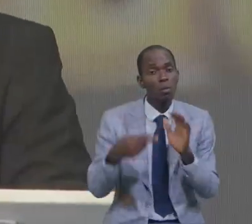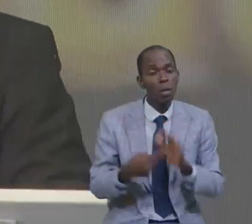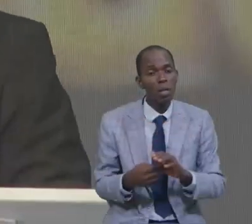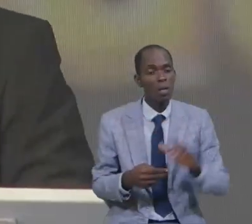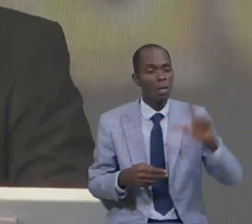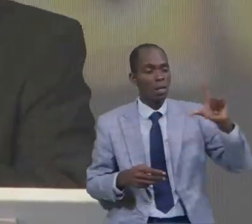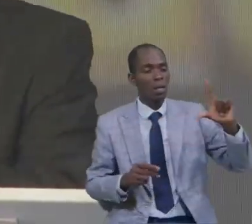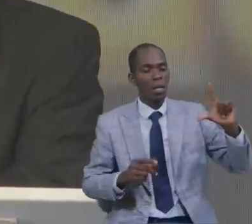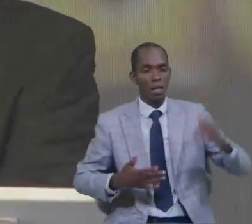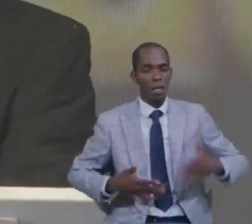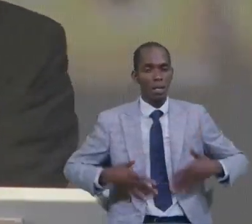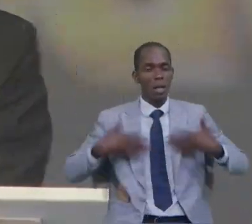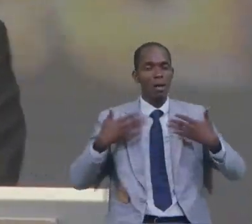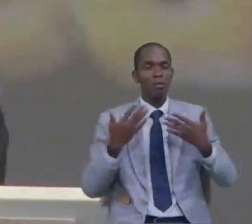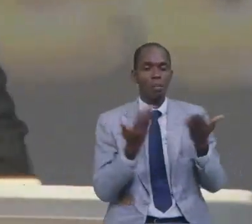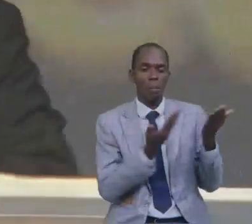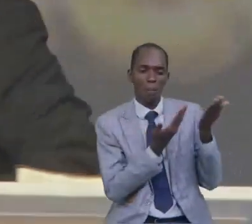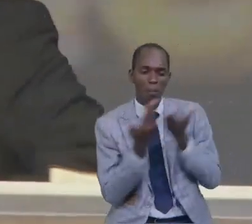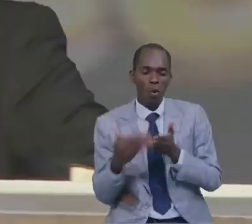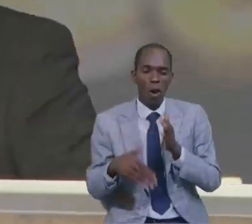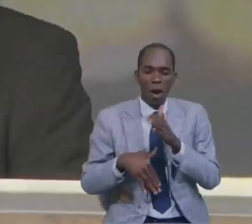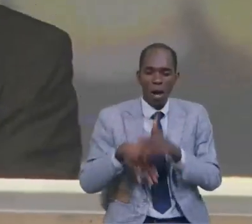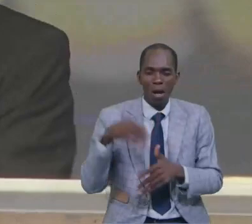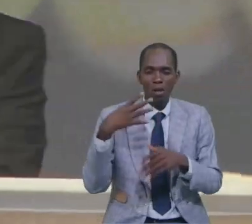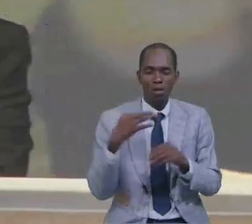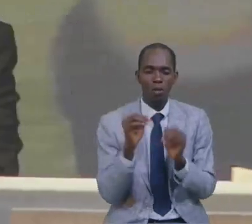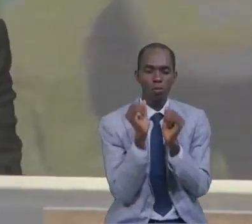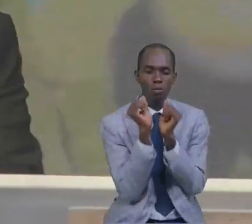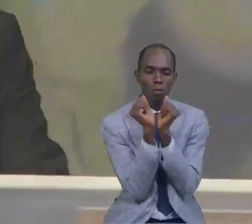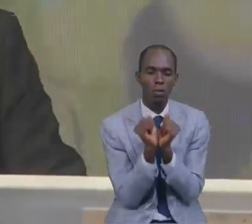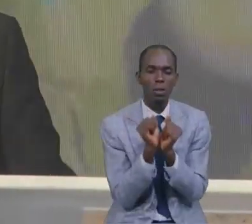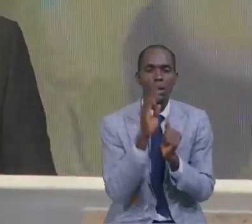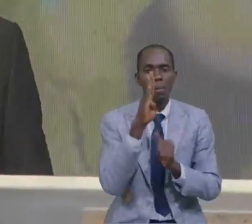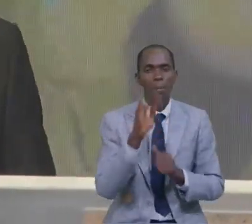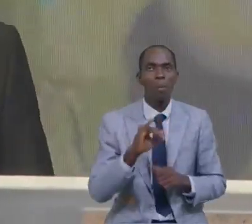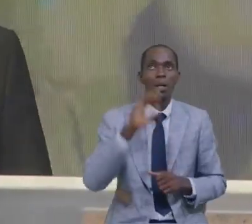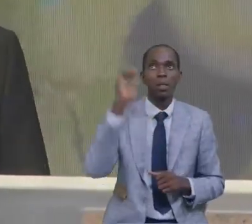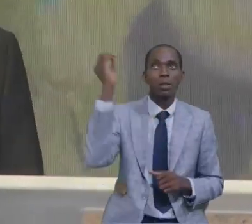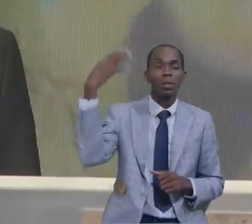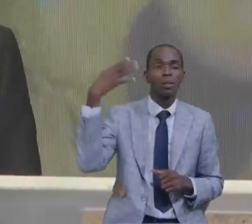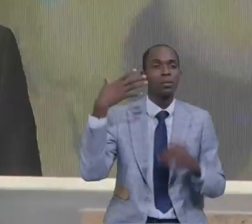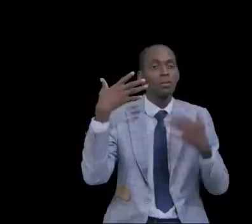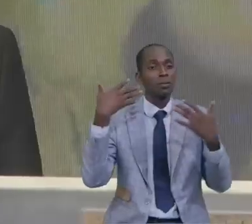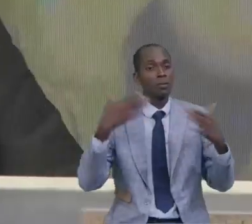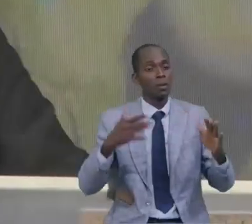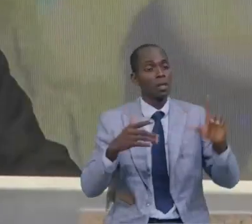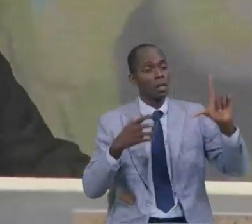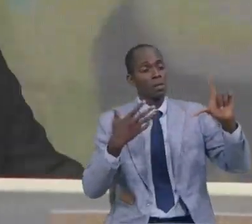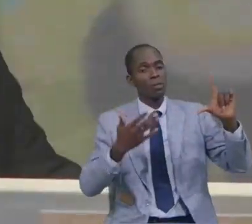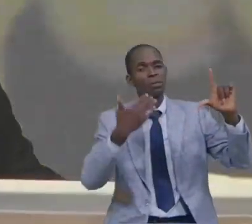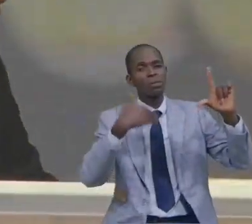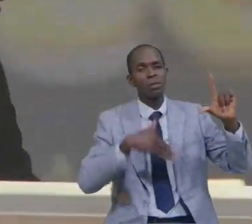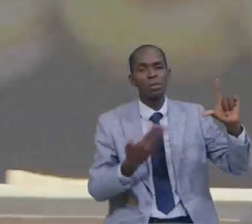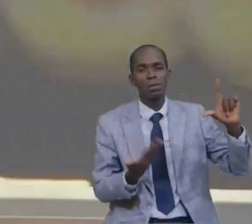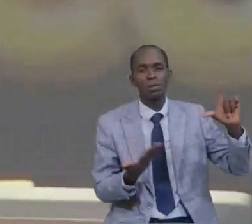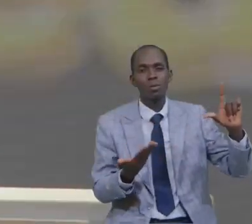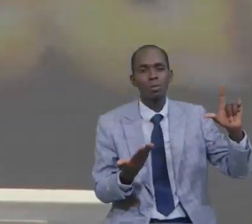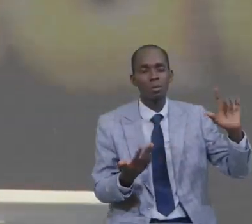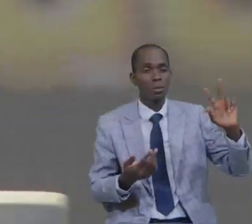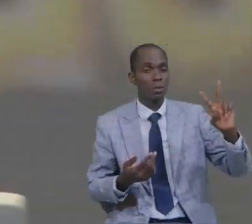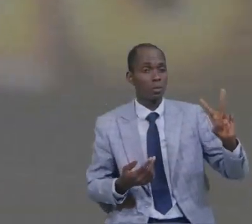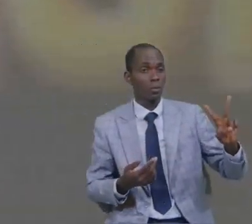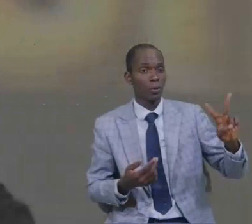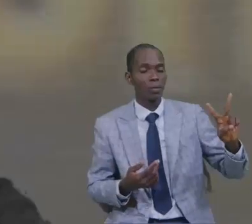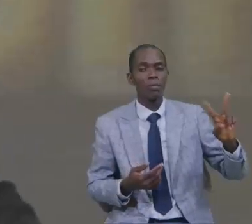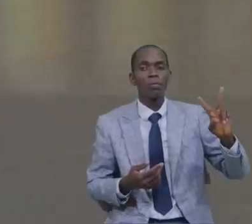in salvation, virtues burst with goodness. The virtue of the